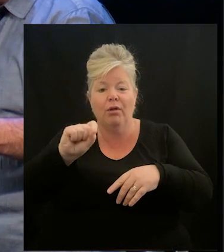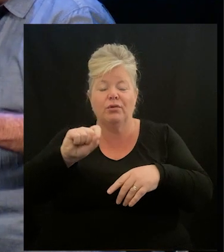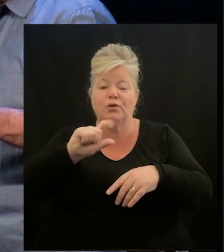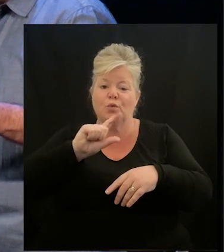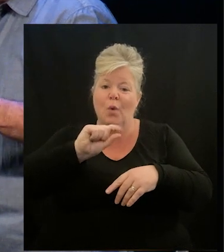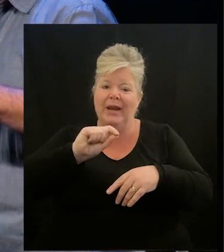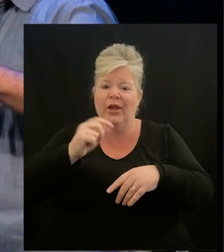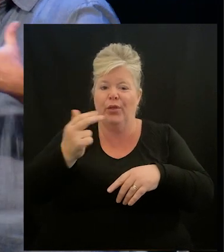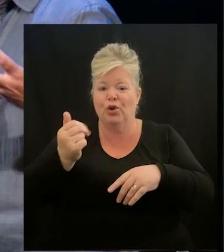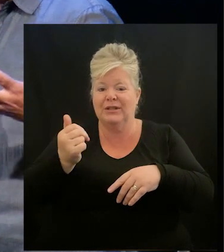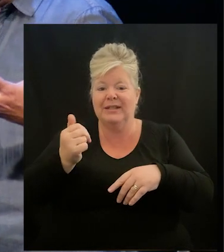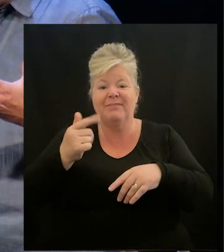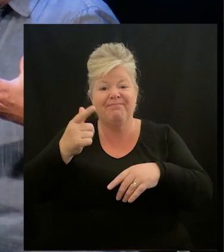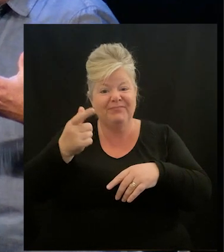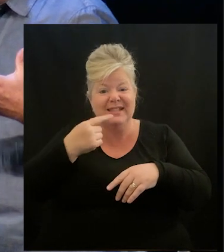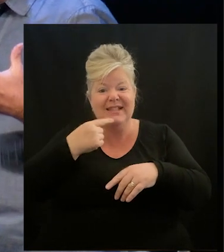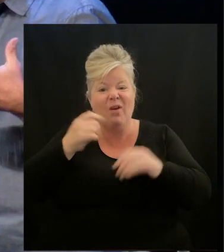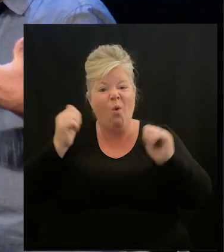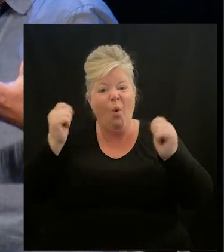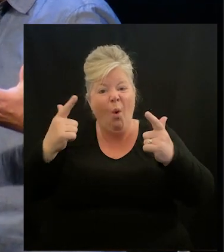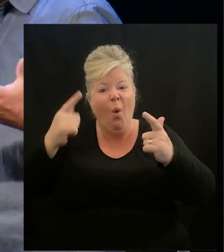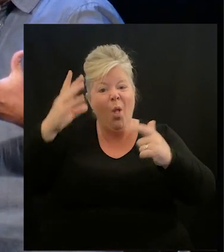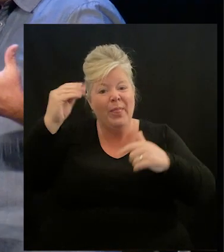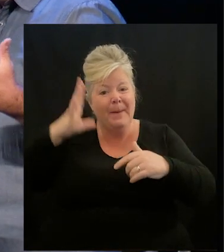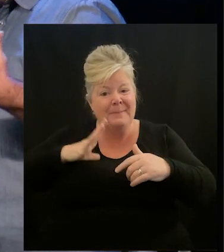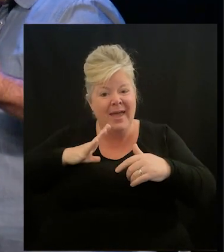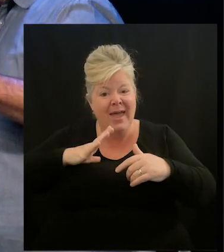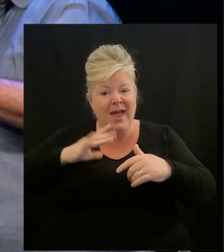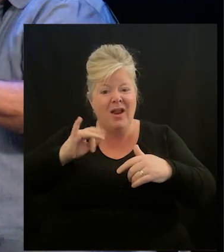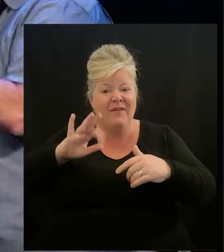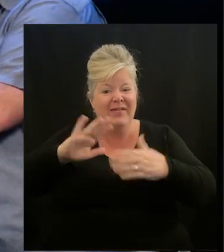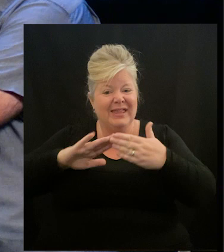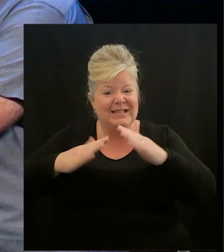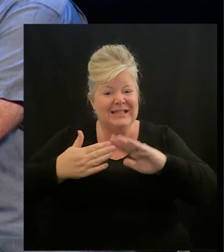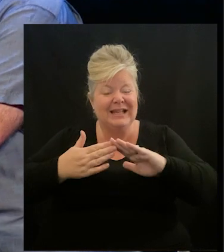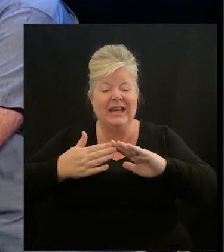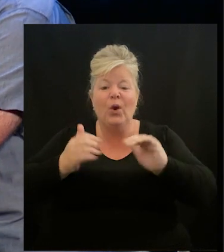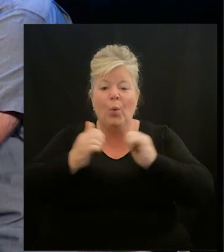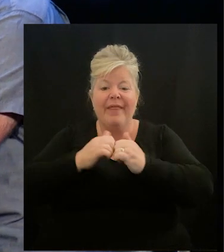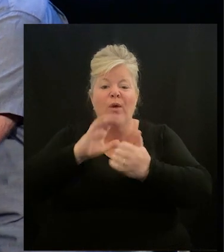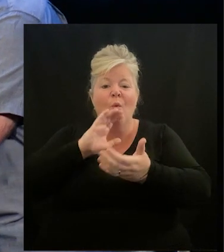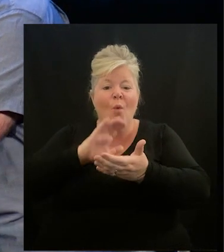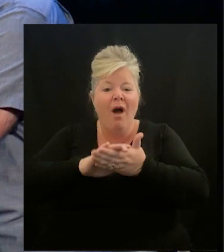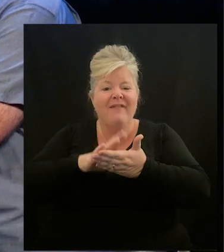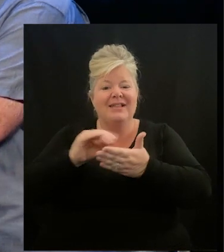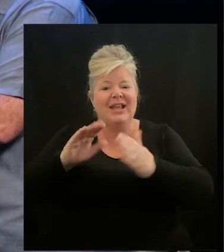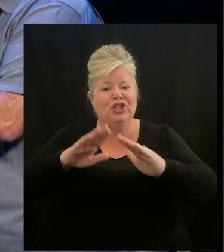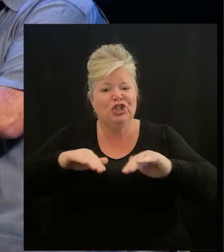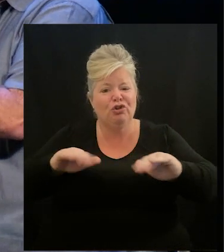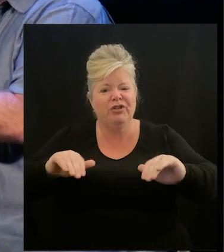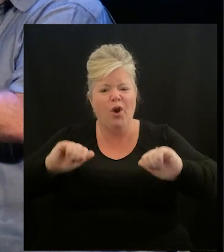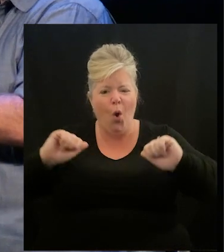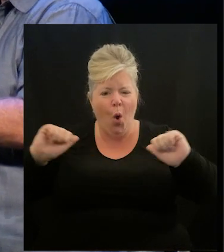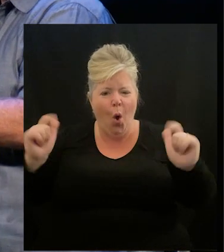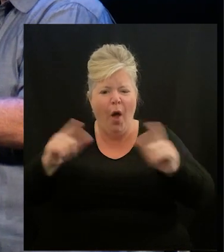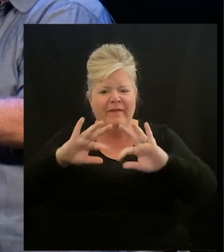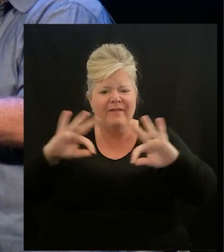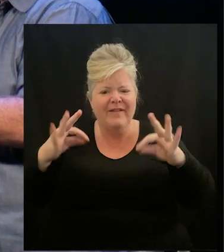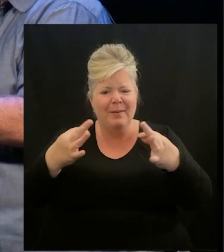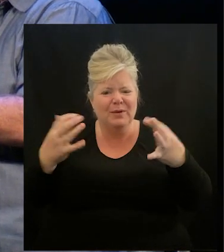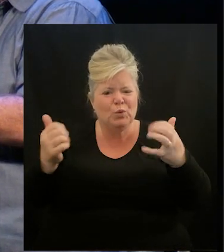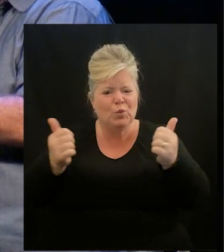Judah with their wives and children and little ones stood there before the Lord.